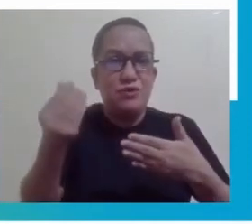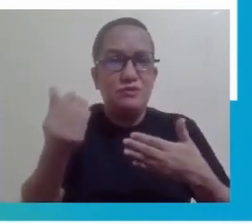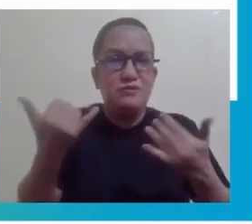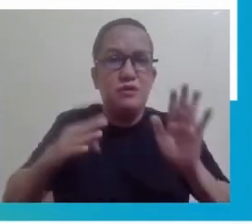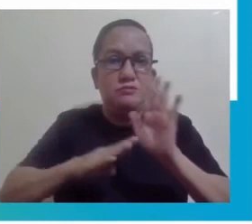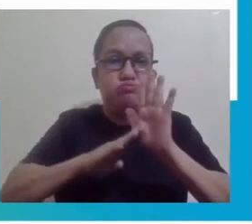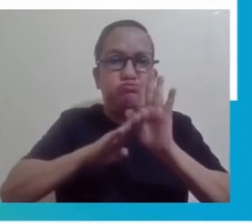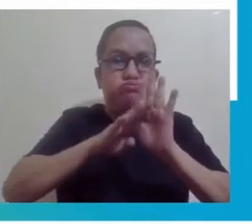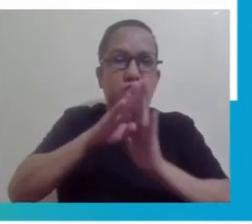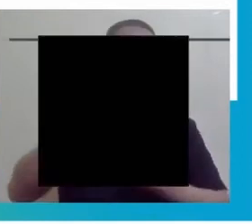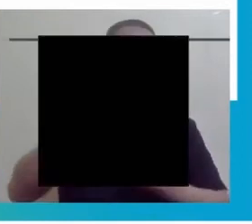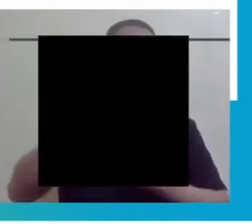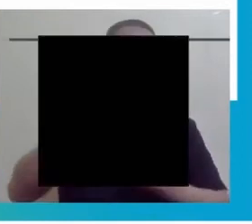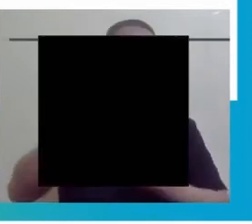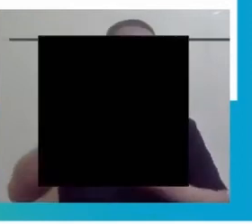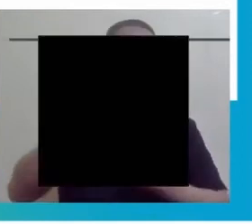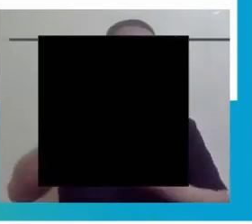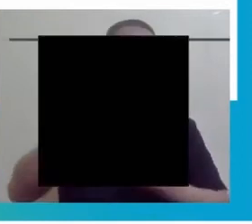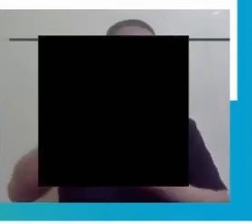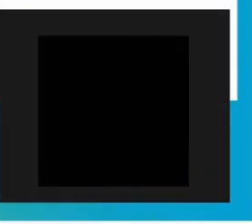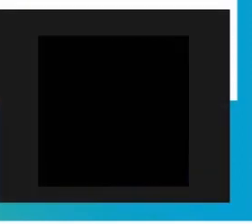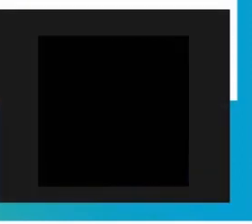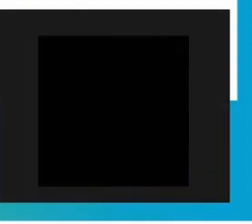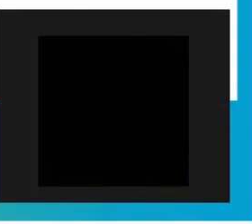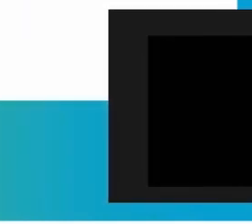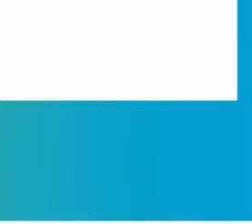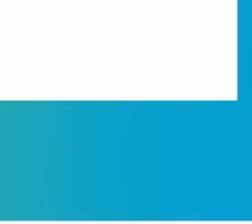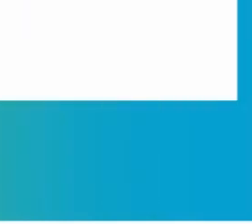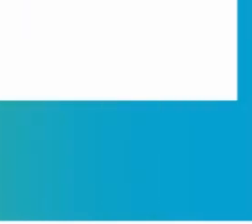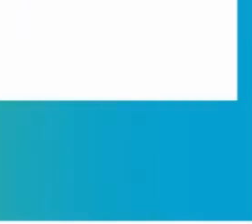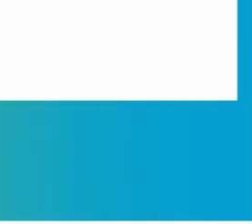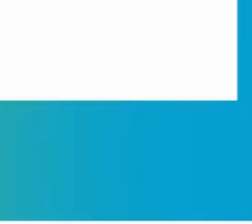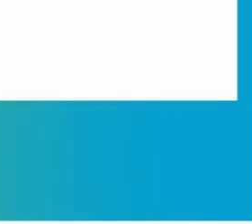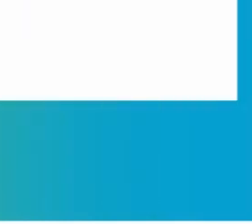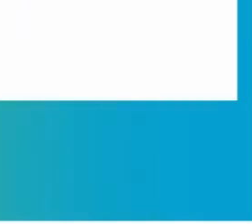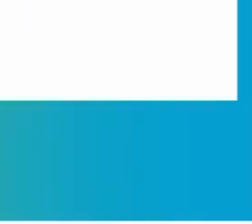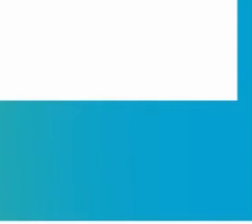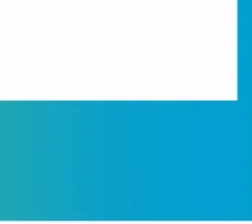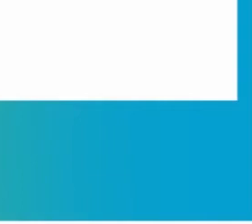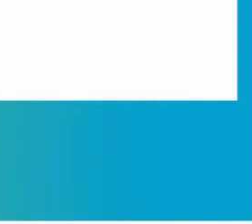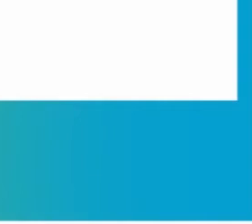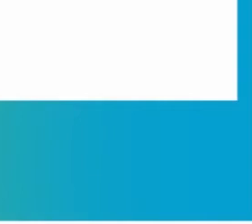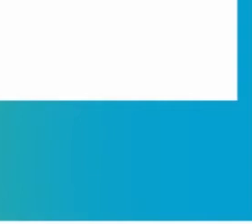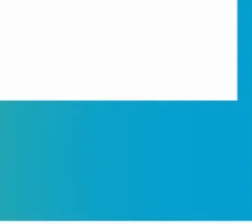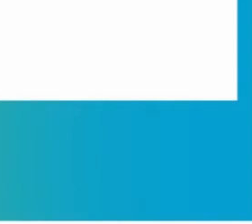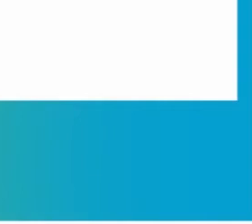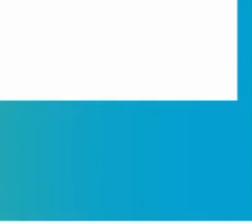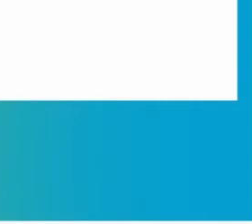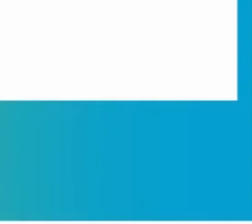of human rights and environmental defenders and losing civil society space is a major concern for